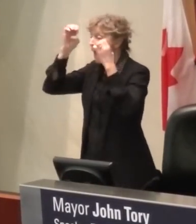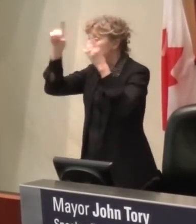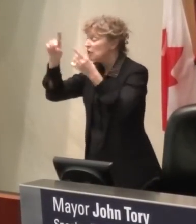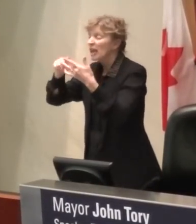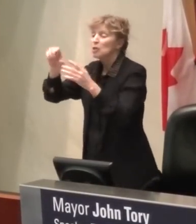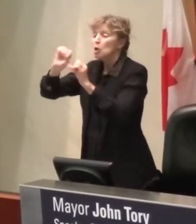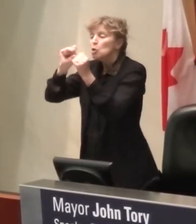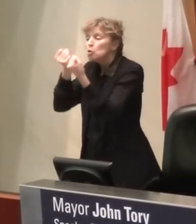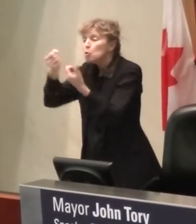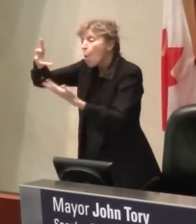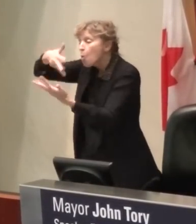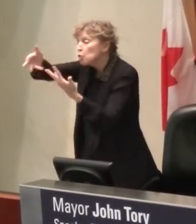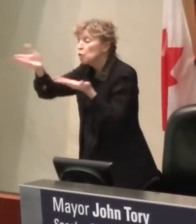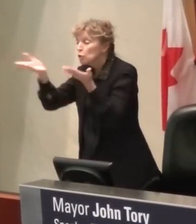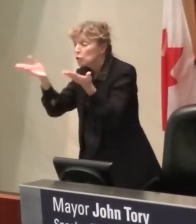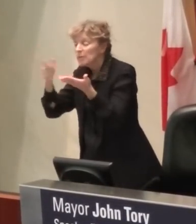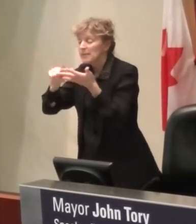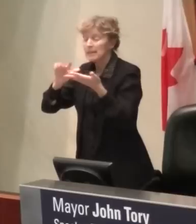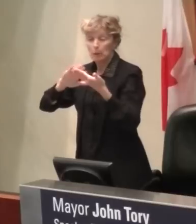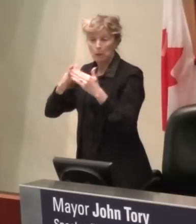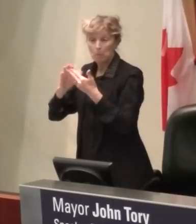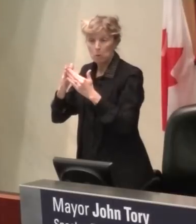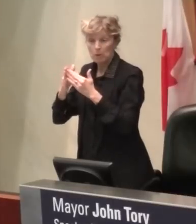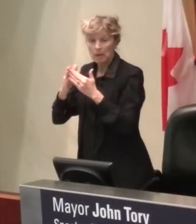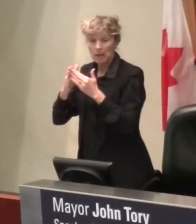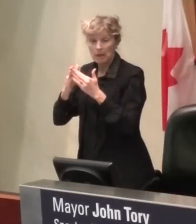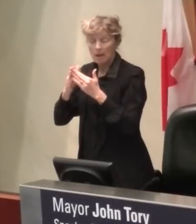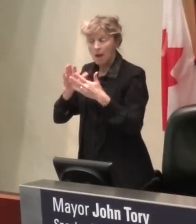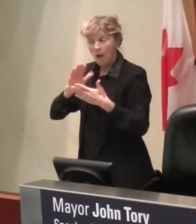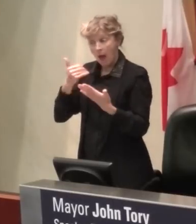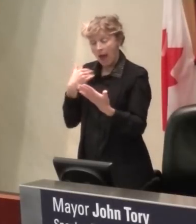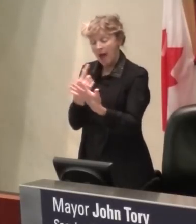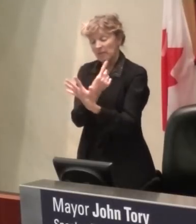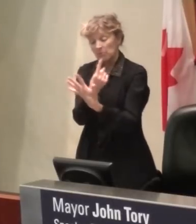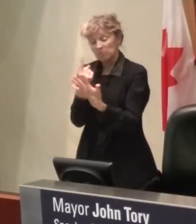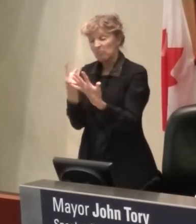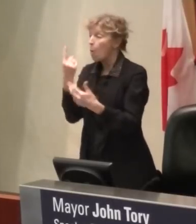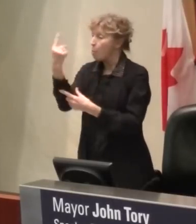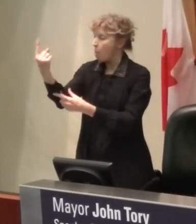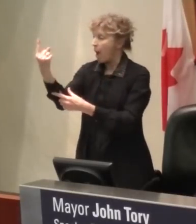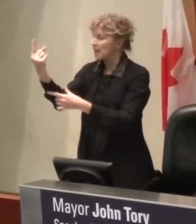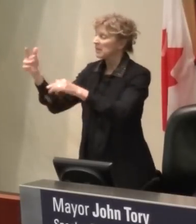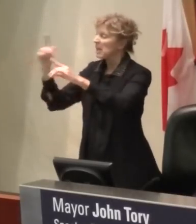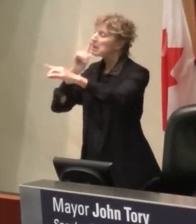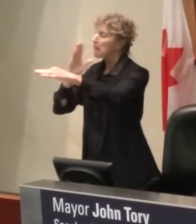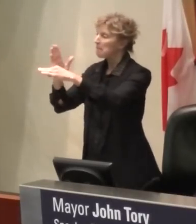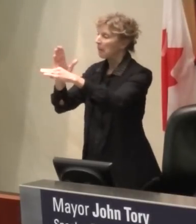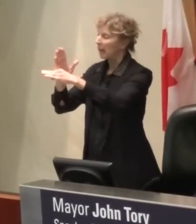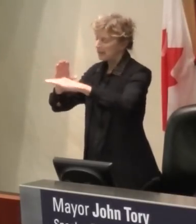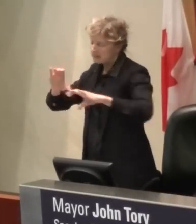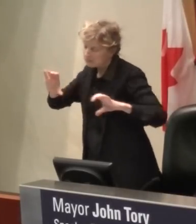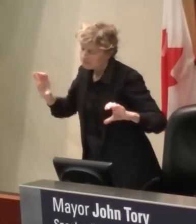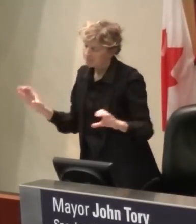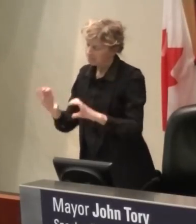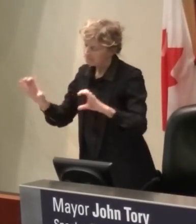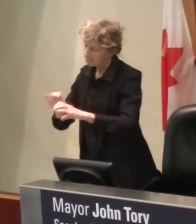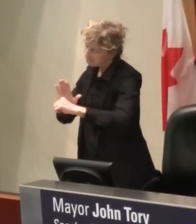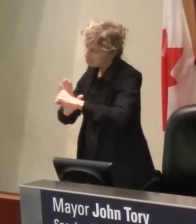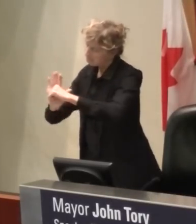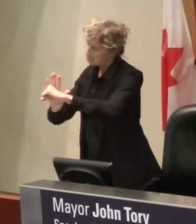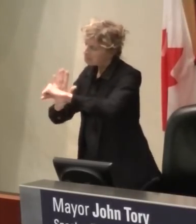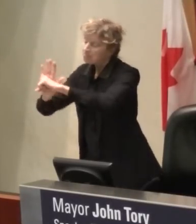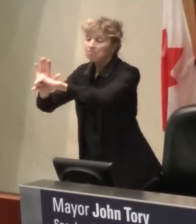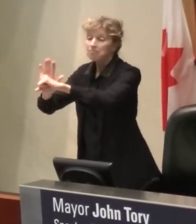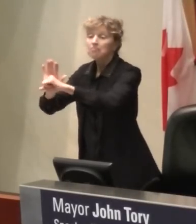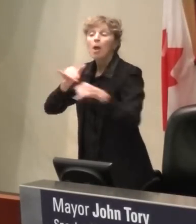social services, and community. But all have one commitment in common: their activism. The award